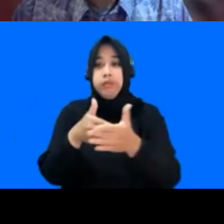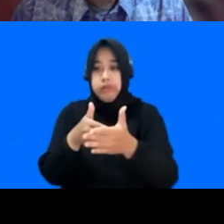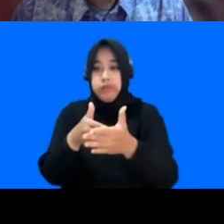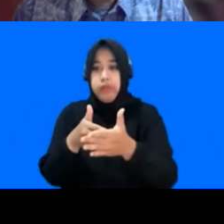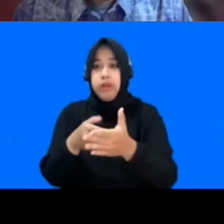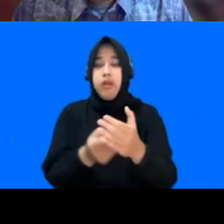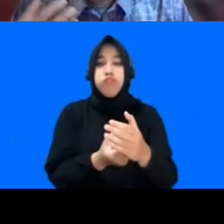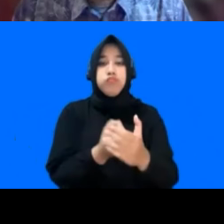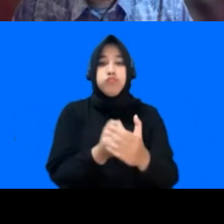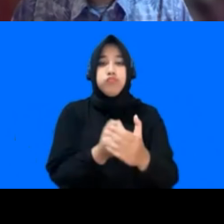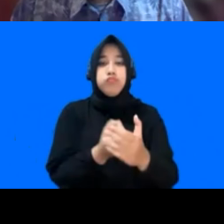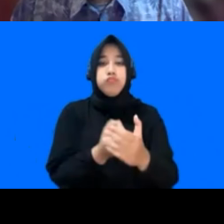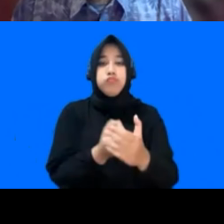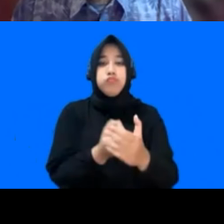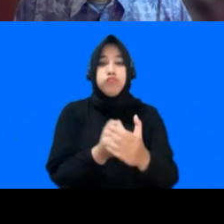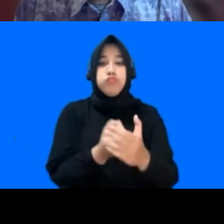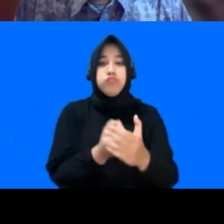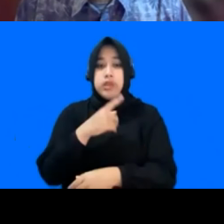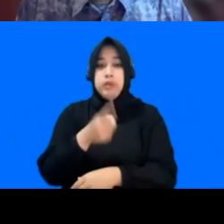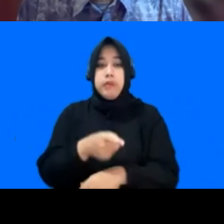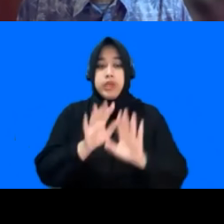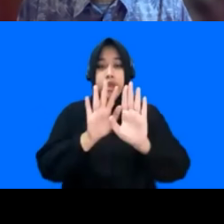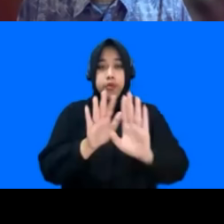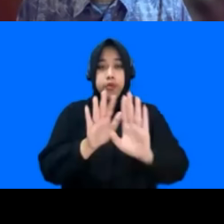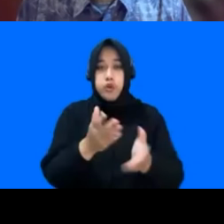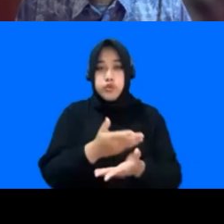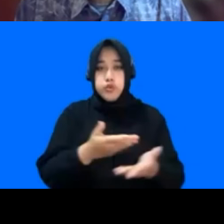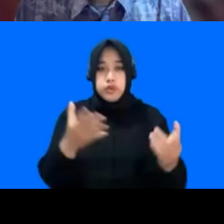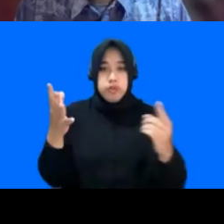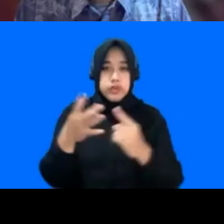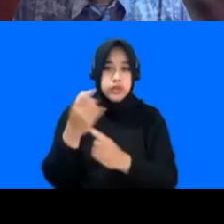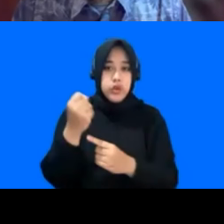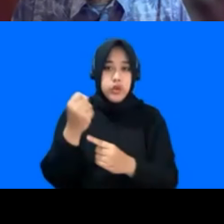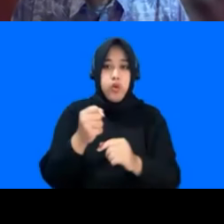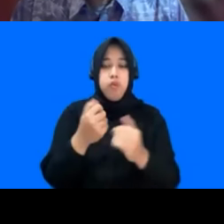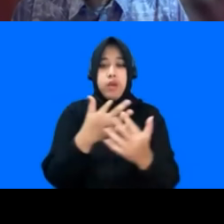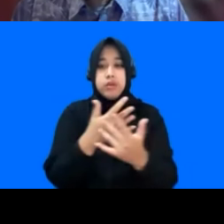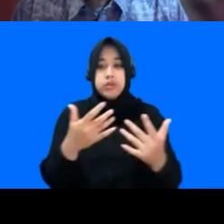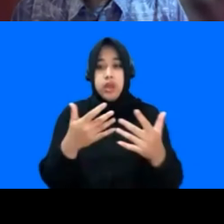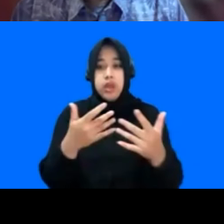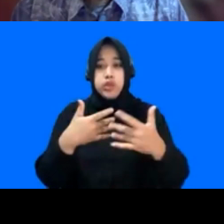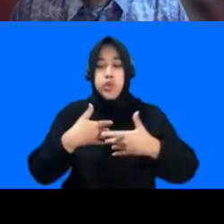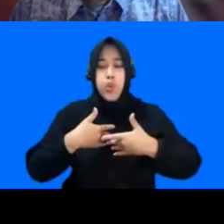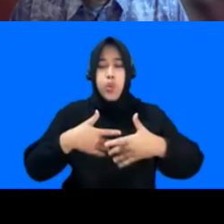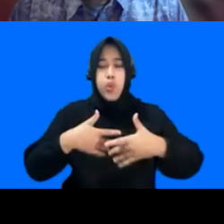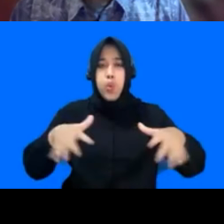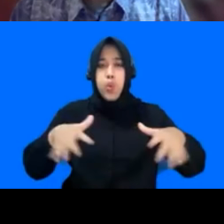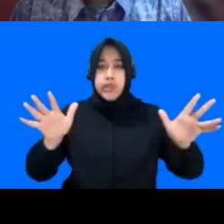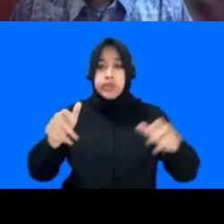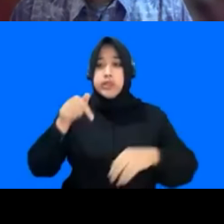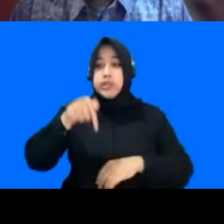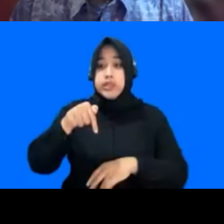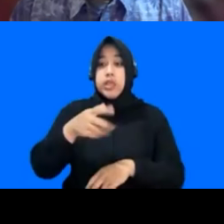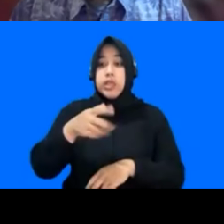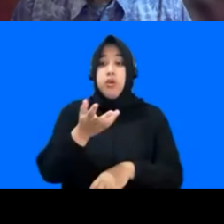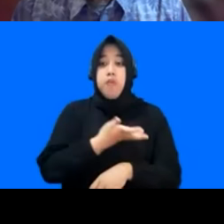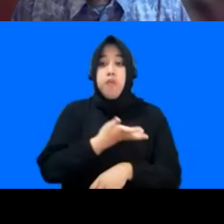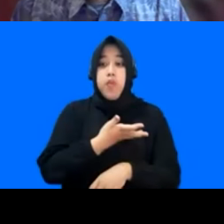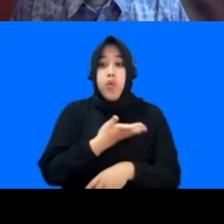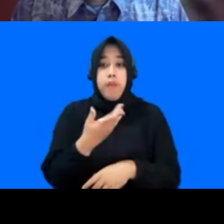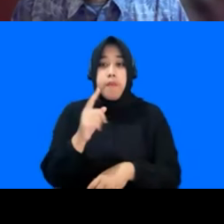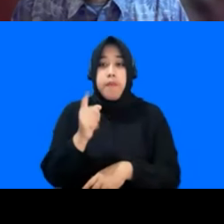this is what we've come to use and learn how to use quite efficiently and effectively. And so from